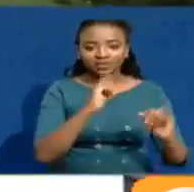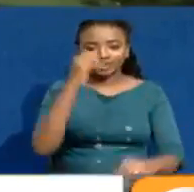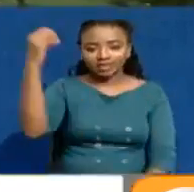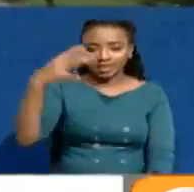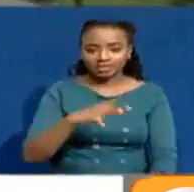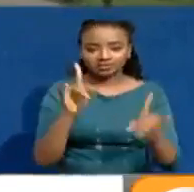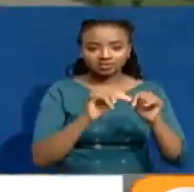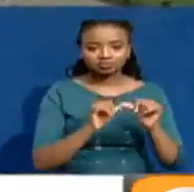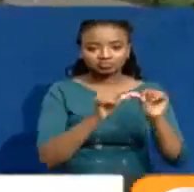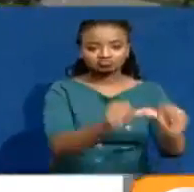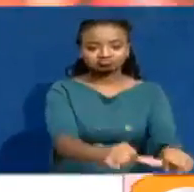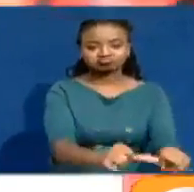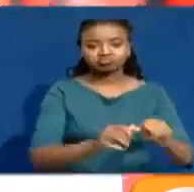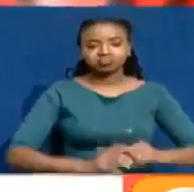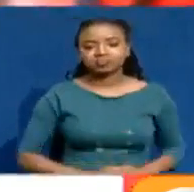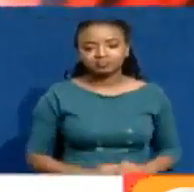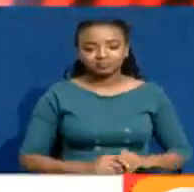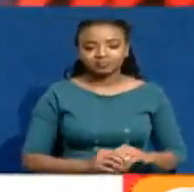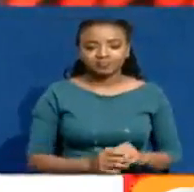and sustainability.